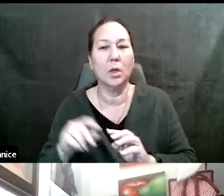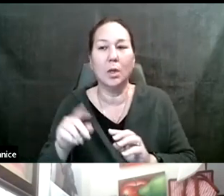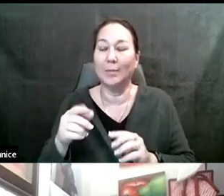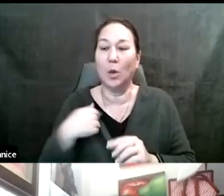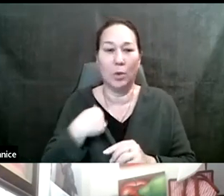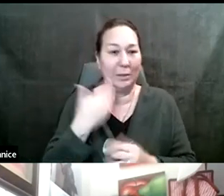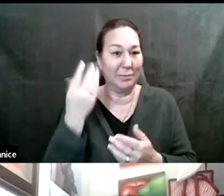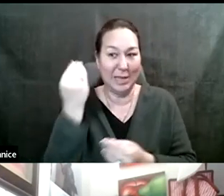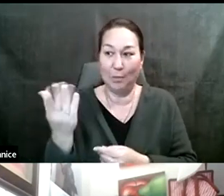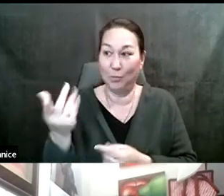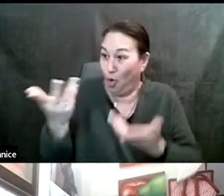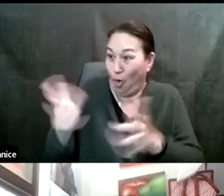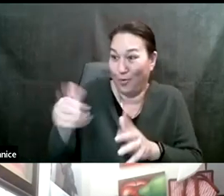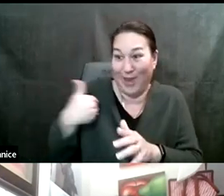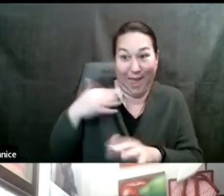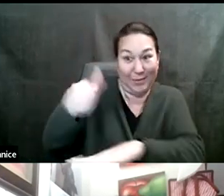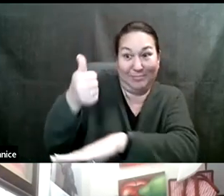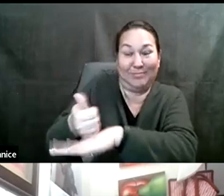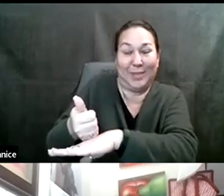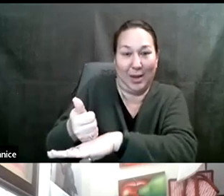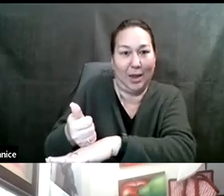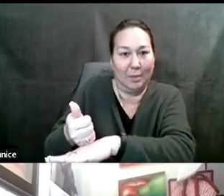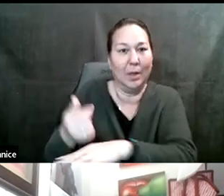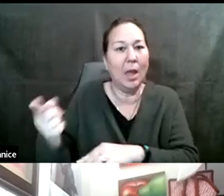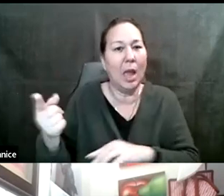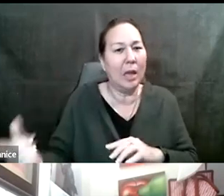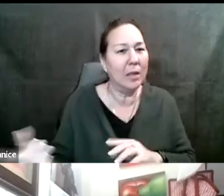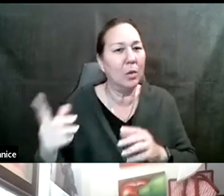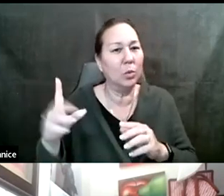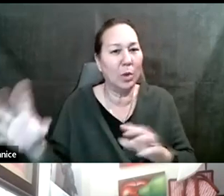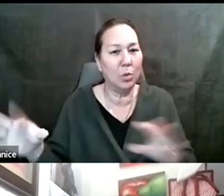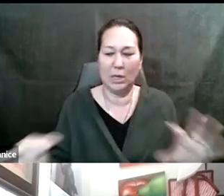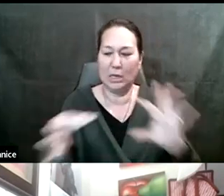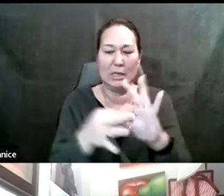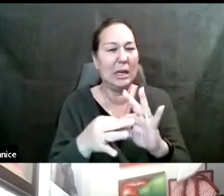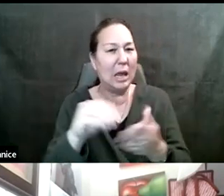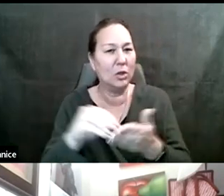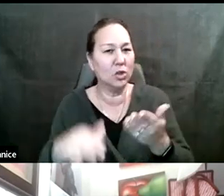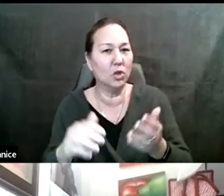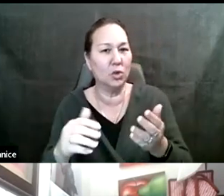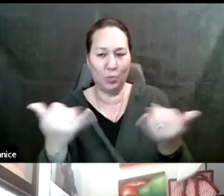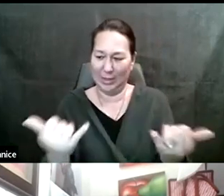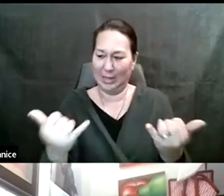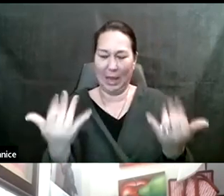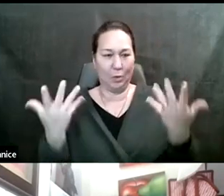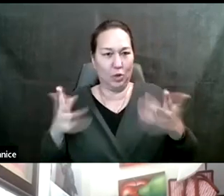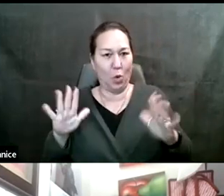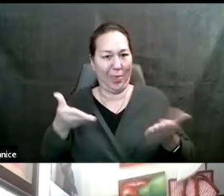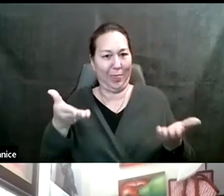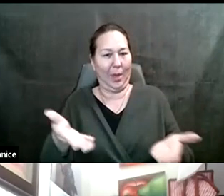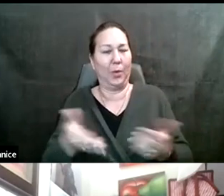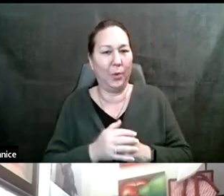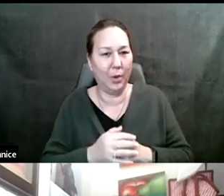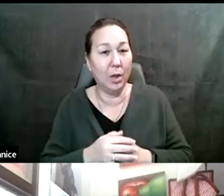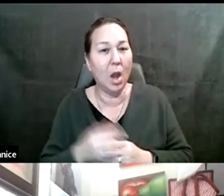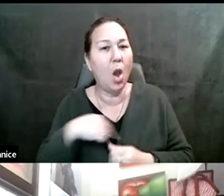students to the existing mentorship programs I know we also have a portfolio of peer-to-peer programs that we're going